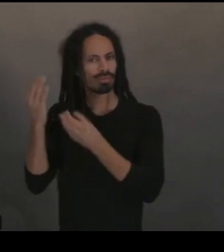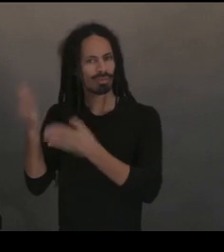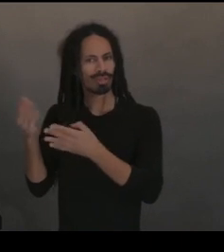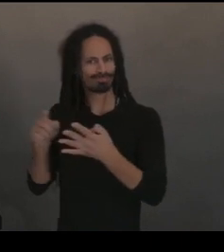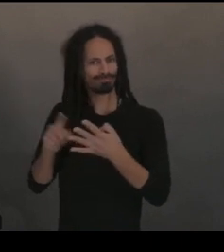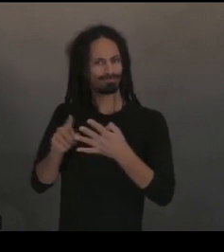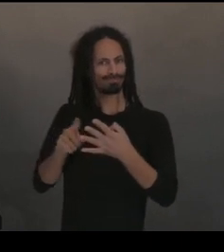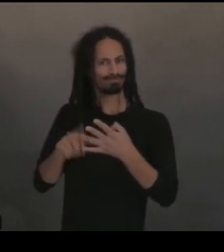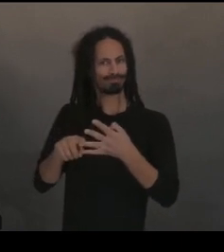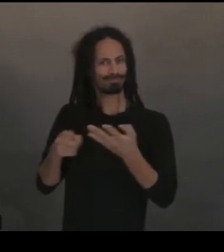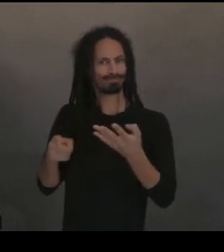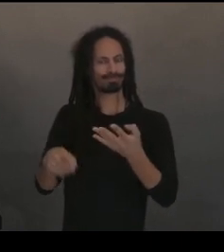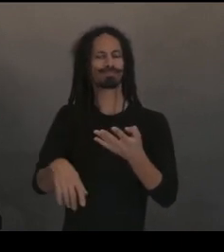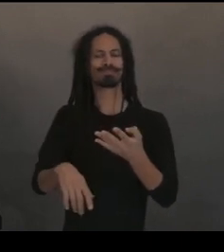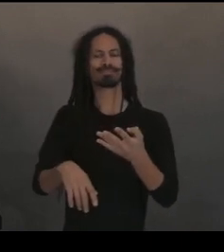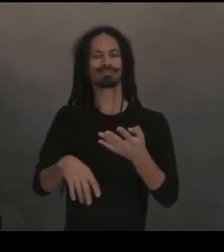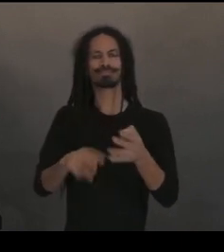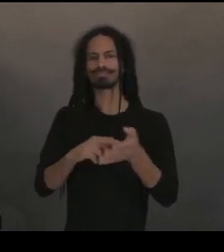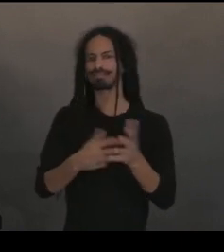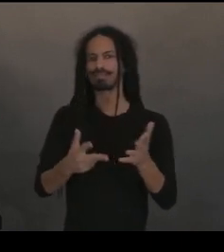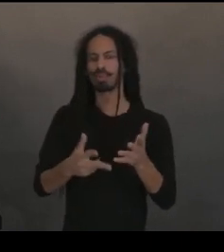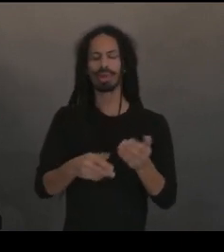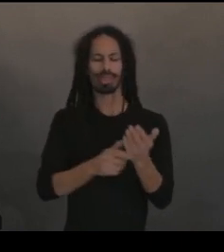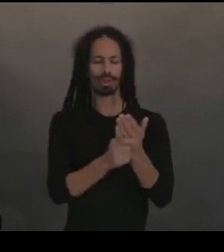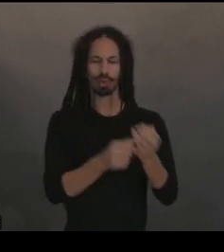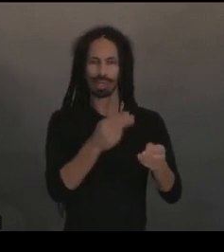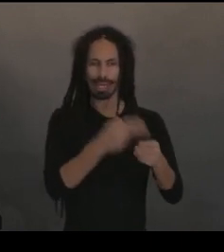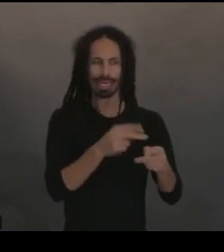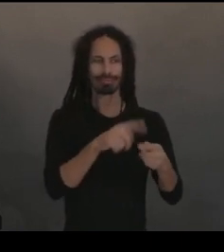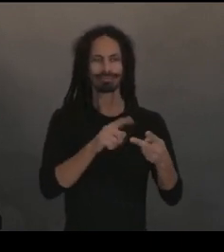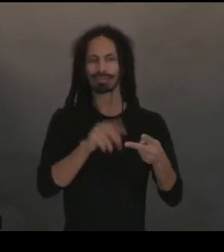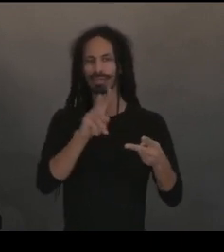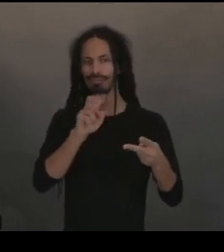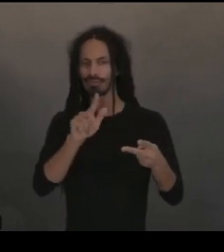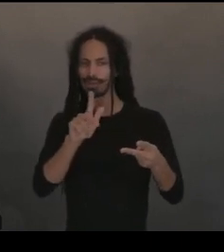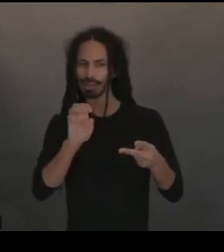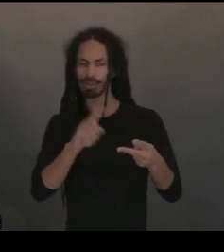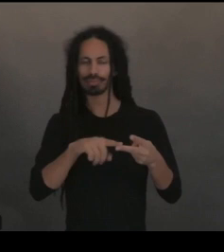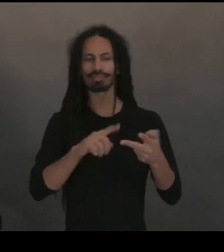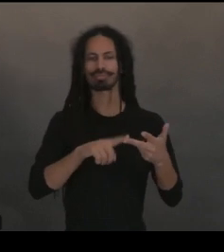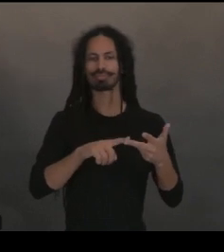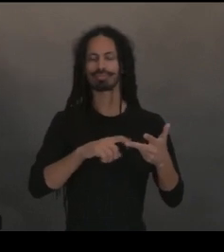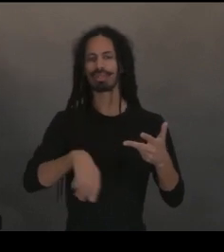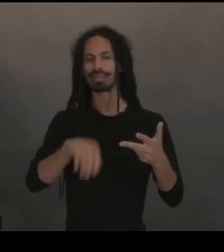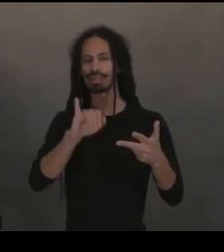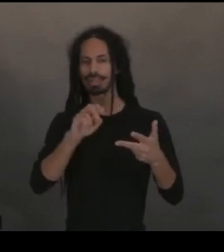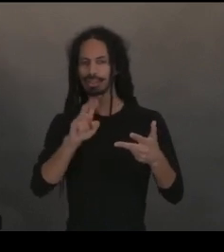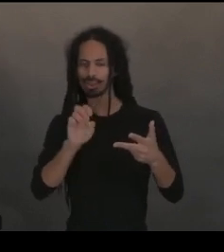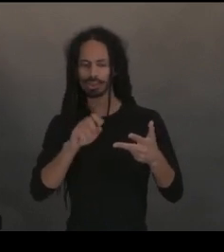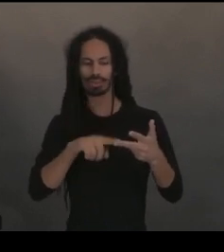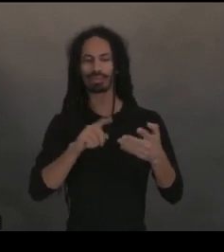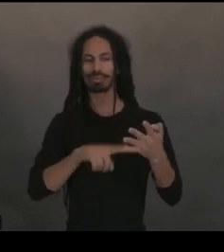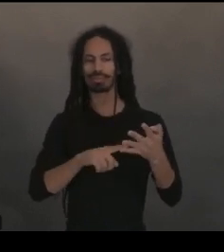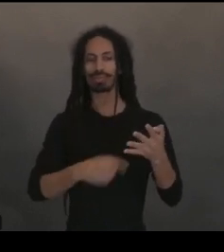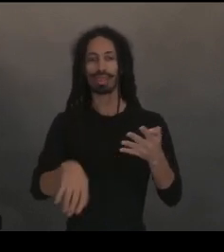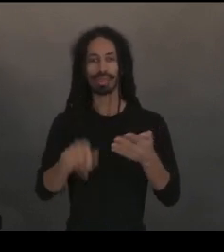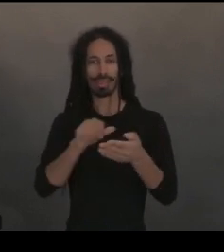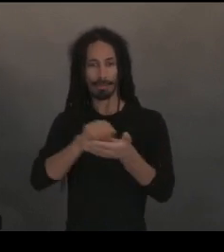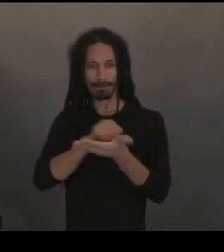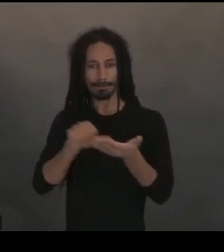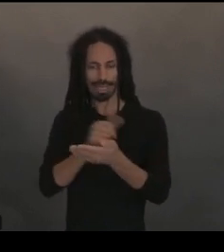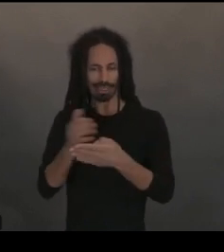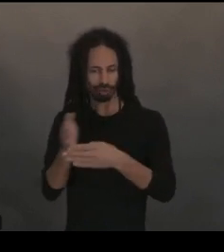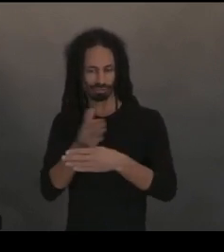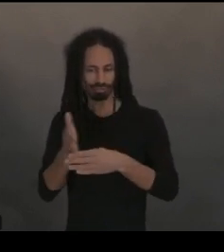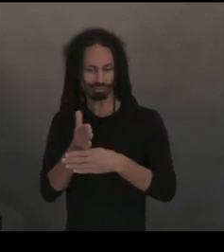we added, such as the journal name, the volume, and the issue, and the page range, which we didn't do in the web article because we didn't have